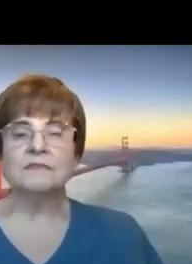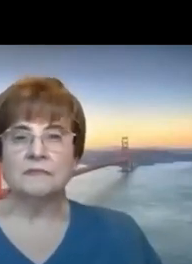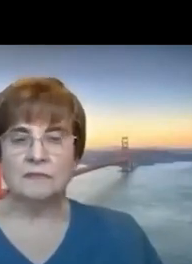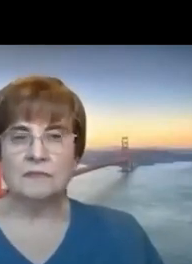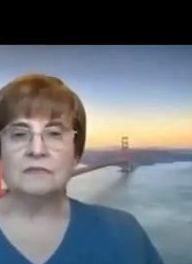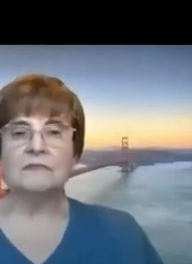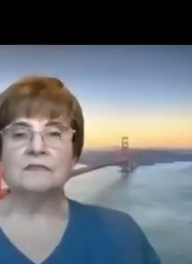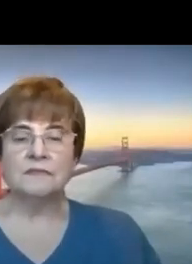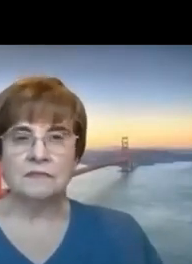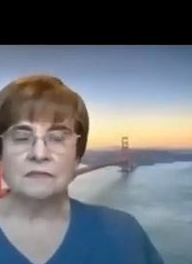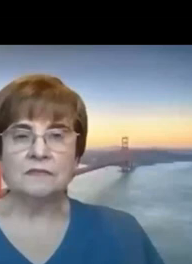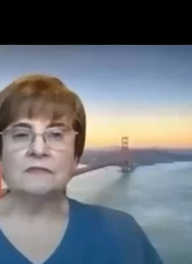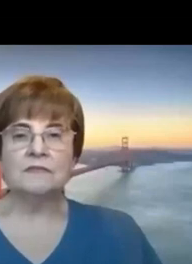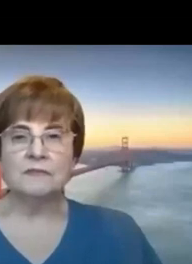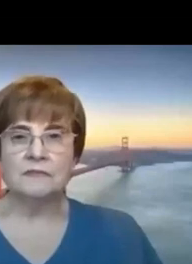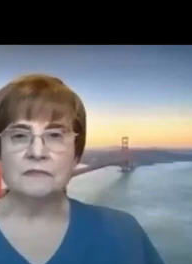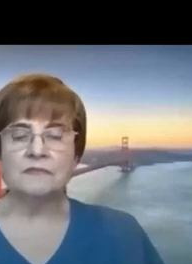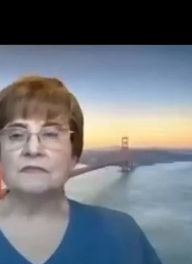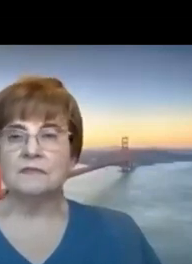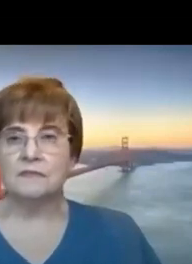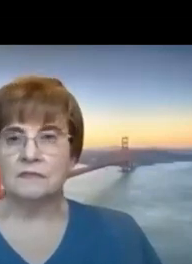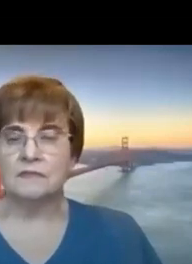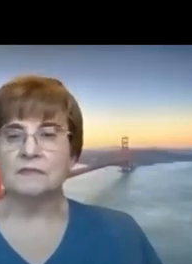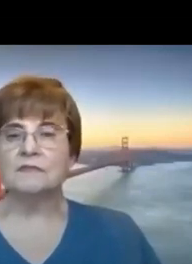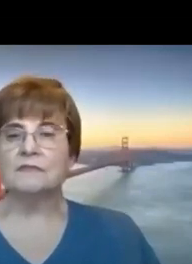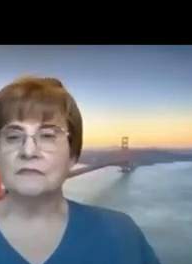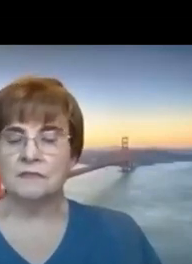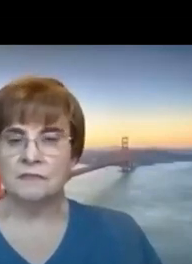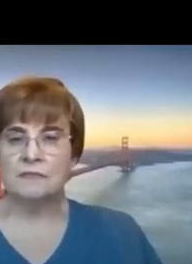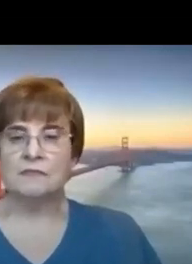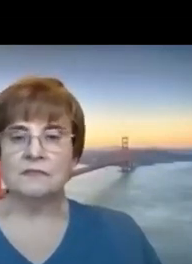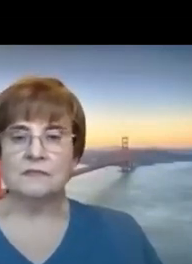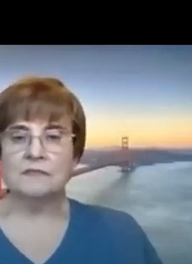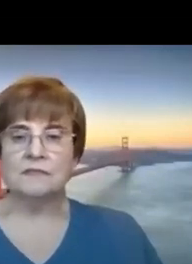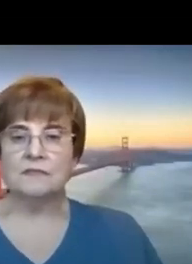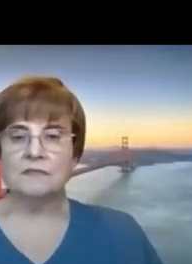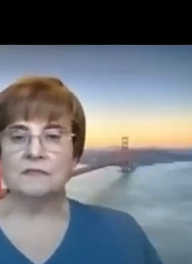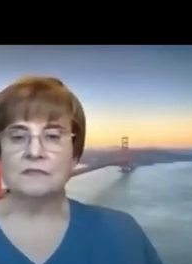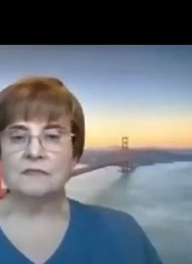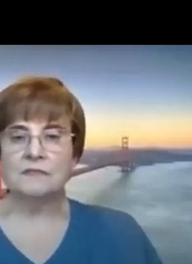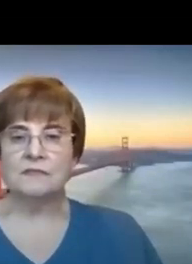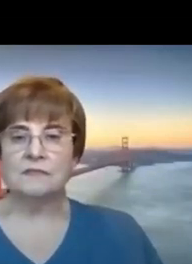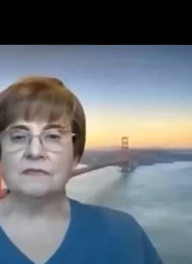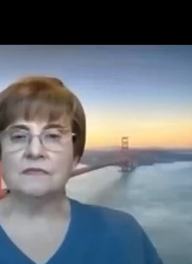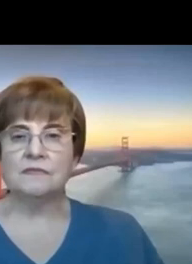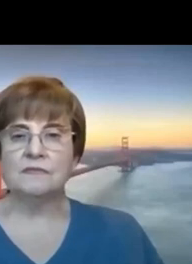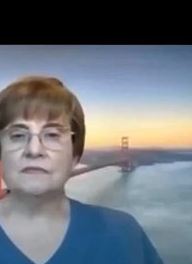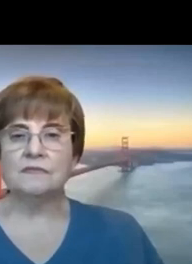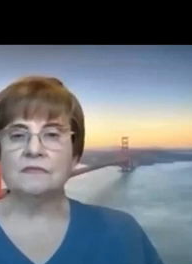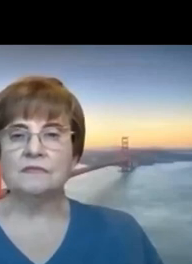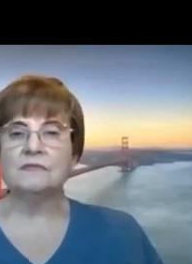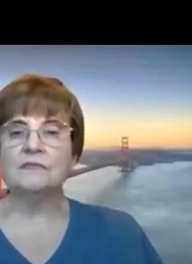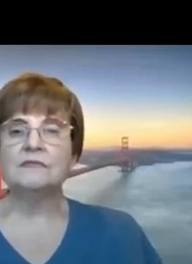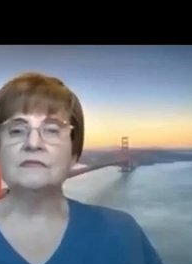and people that could do things, learning what they can do and what they can't. And it was amazing too that so many people thought there were